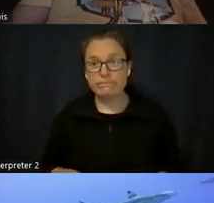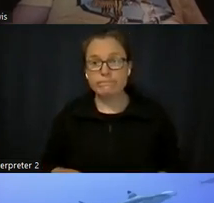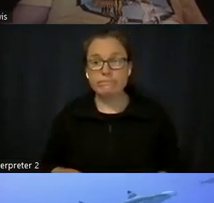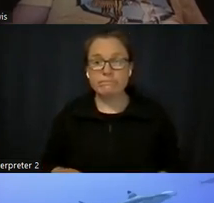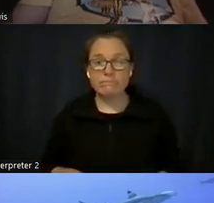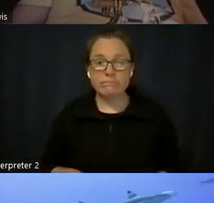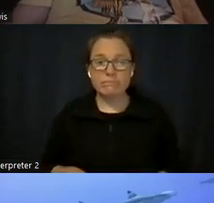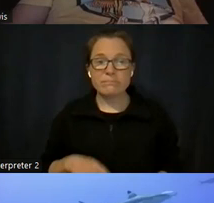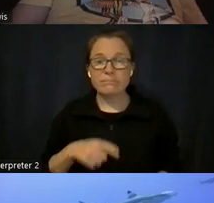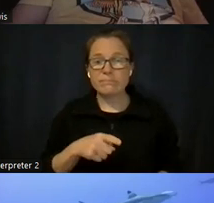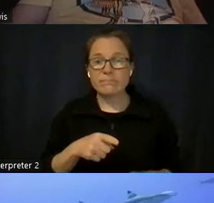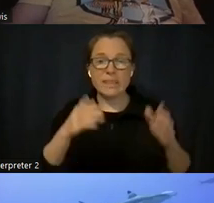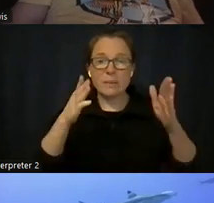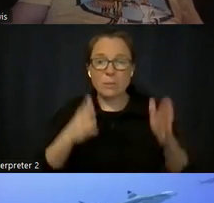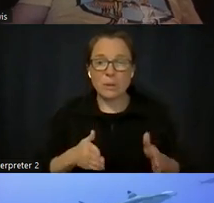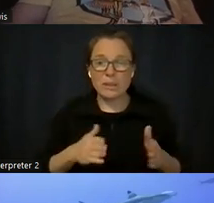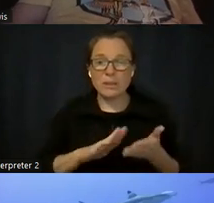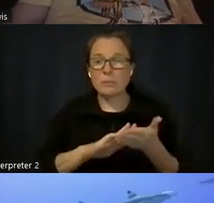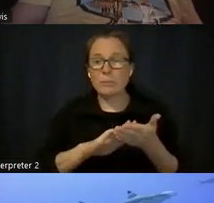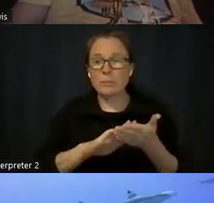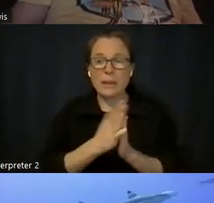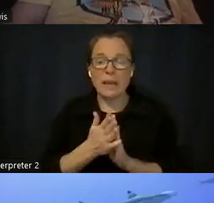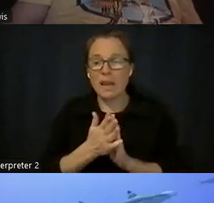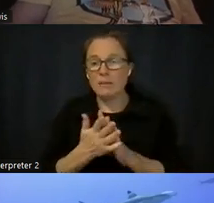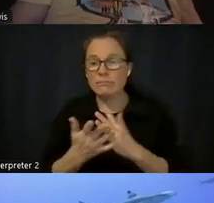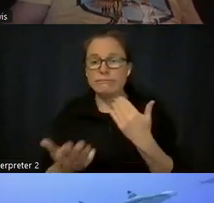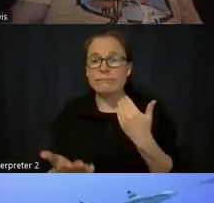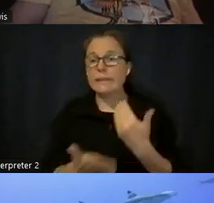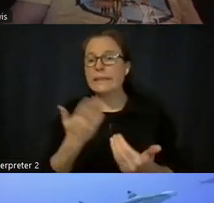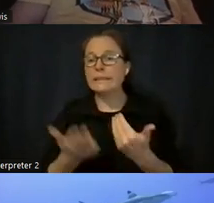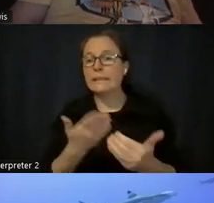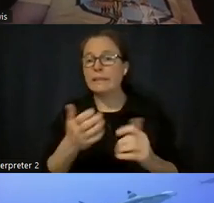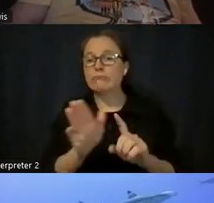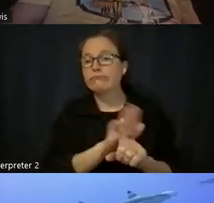corrupted, so to speak, like they could be bought off. Those were his words.